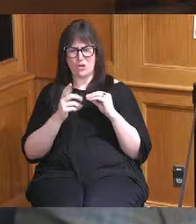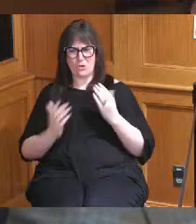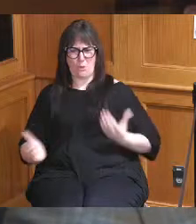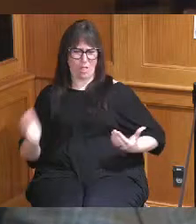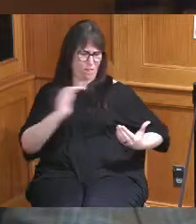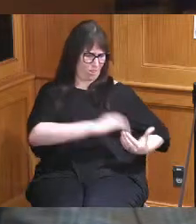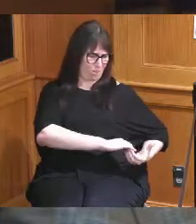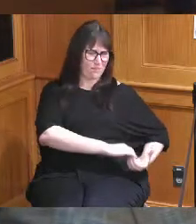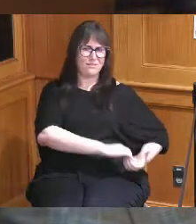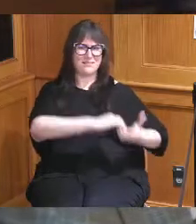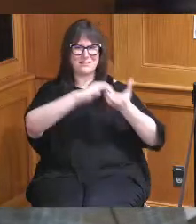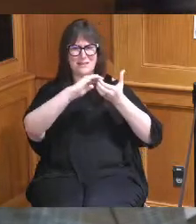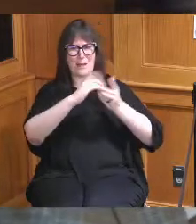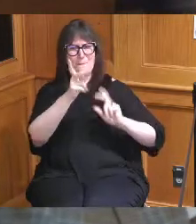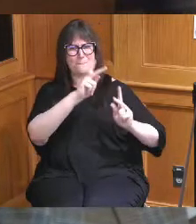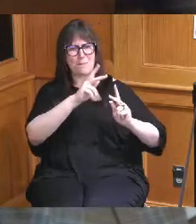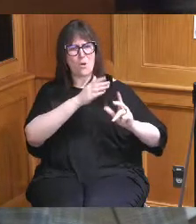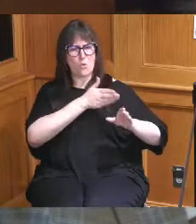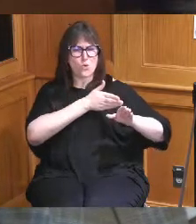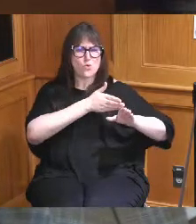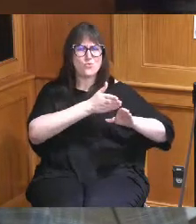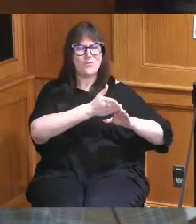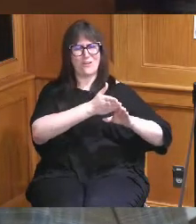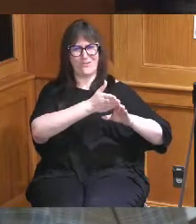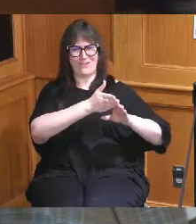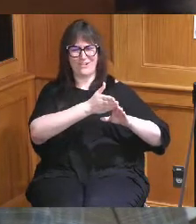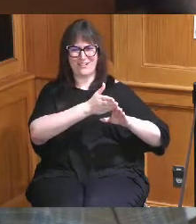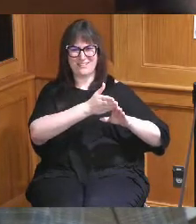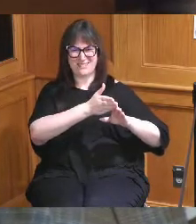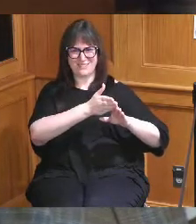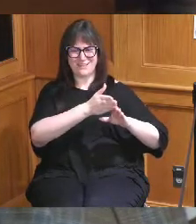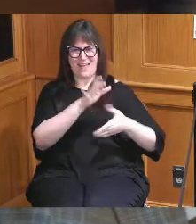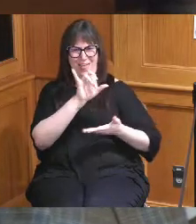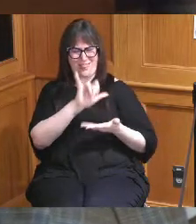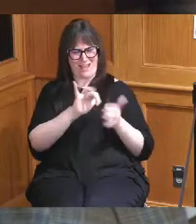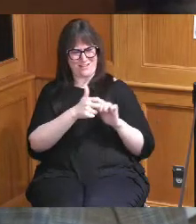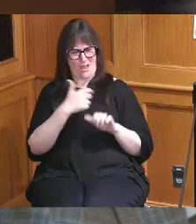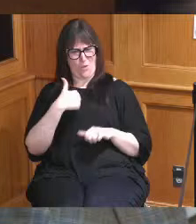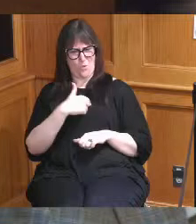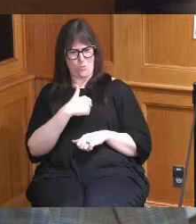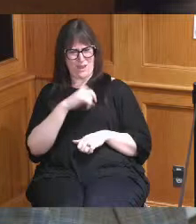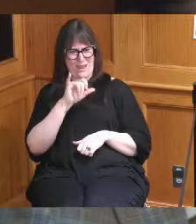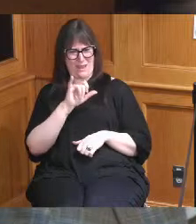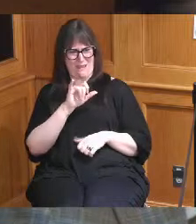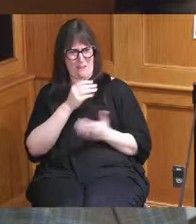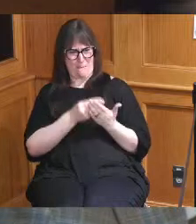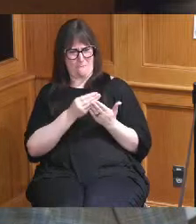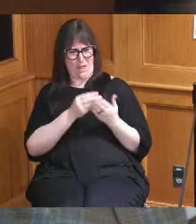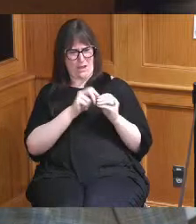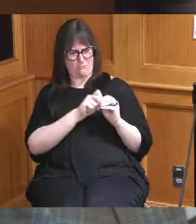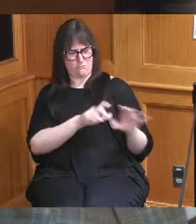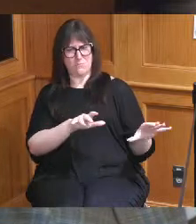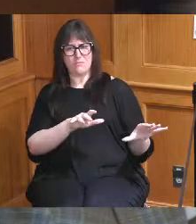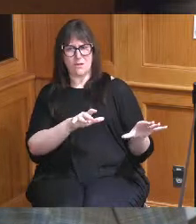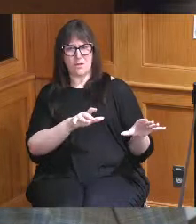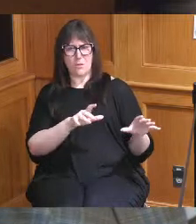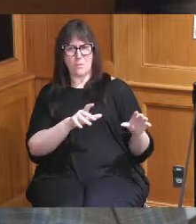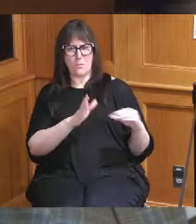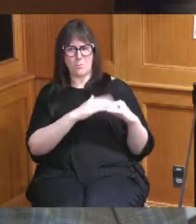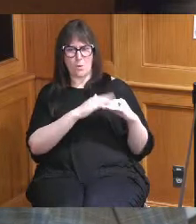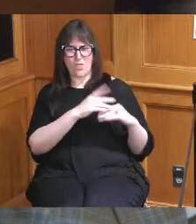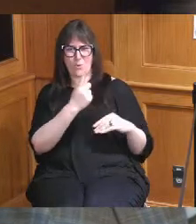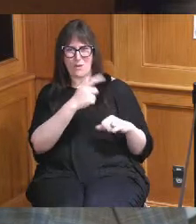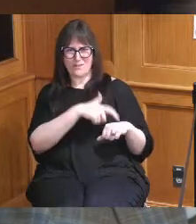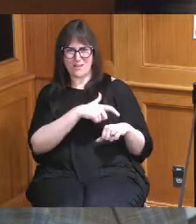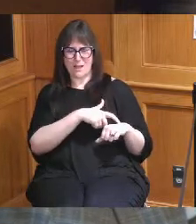others have a career. Yeah. That's how we have the dollar circulate more than one time. So just